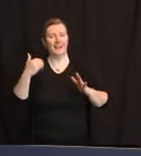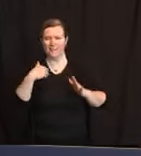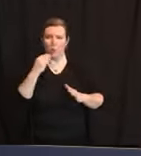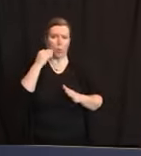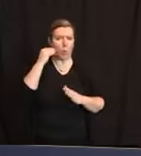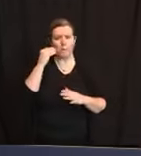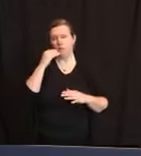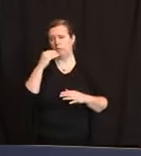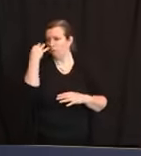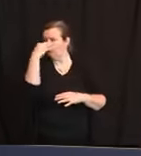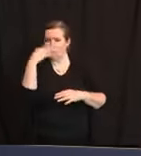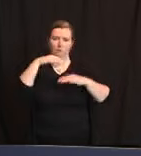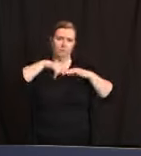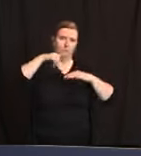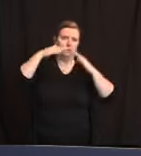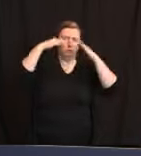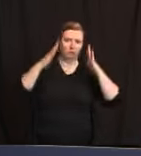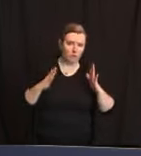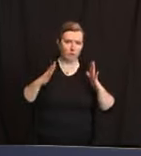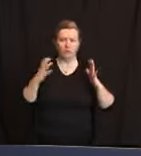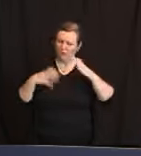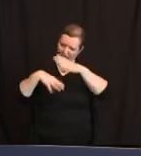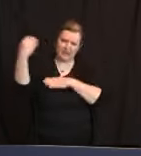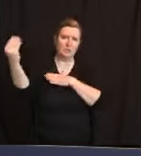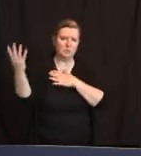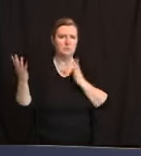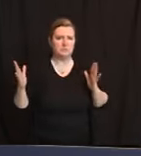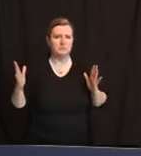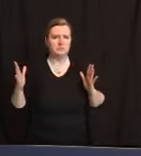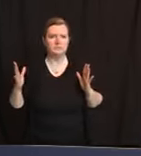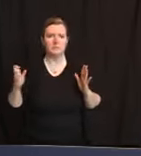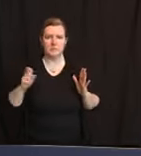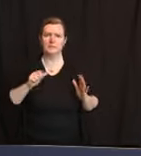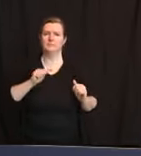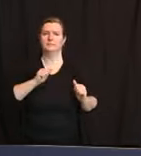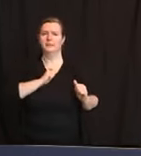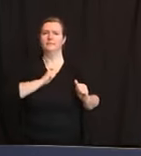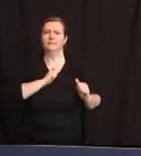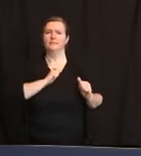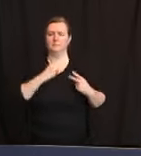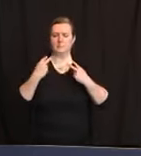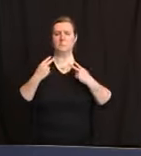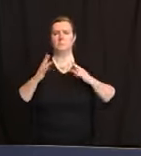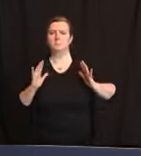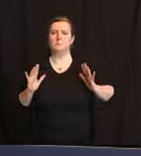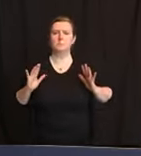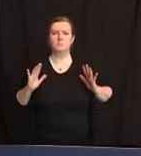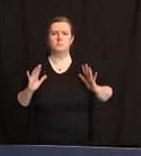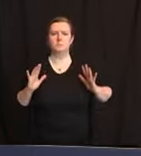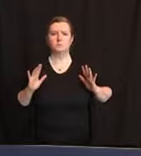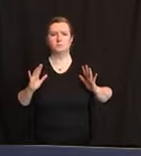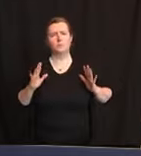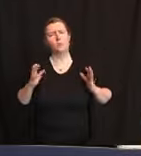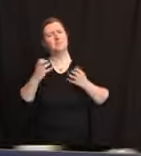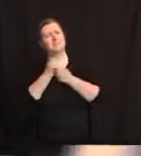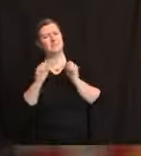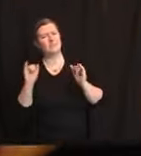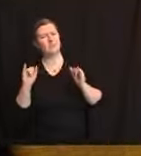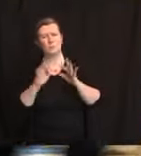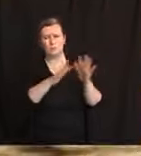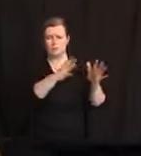think that they're going to be ready to go and enjoy themselves in a safe manner. Amen. Pat. I'll just